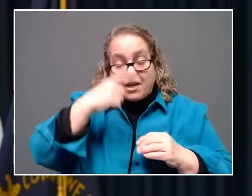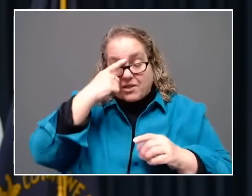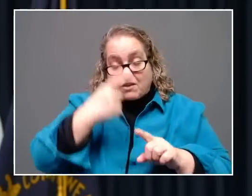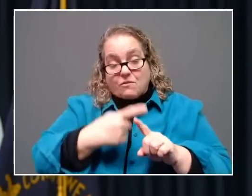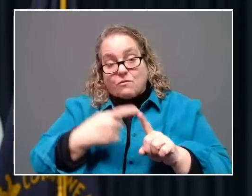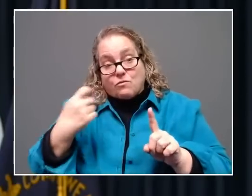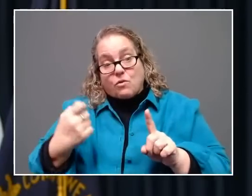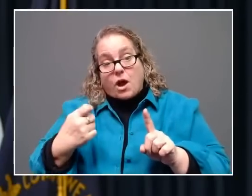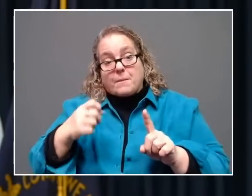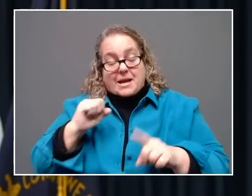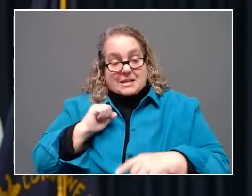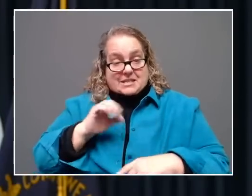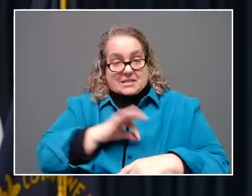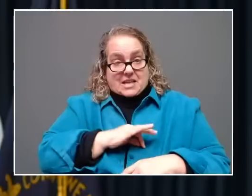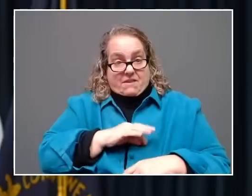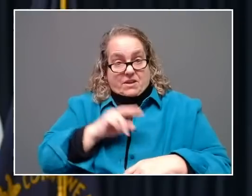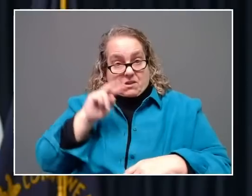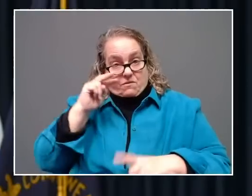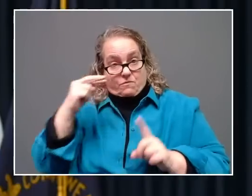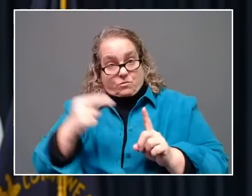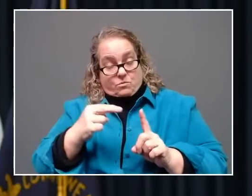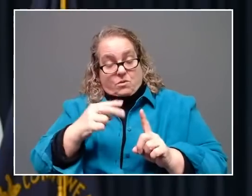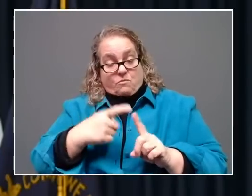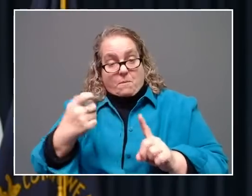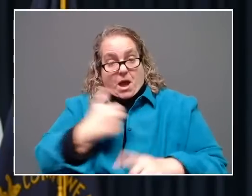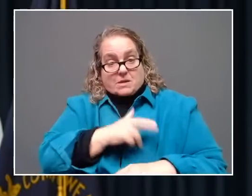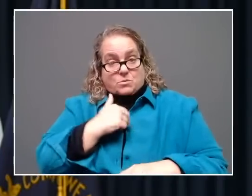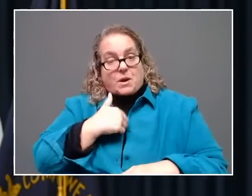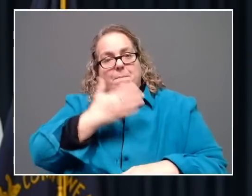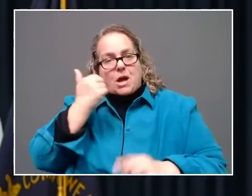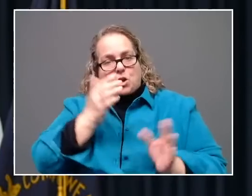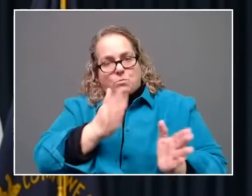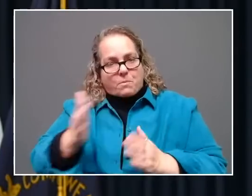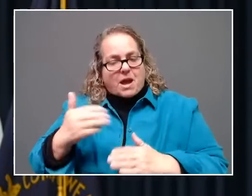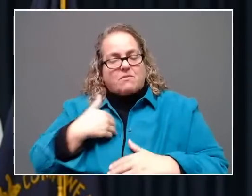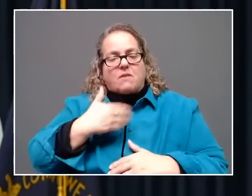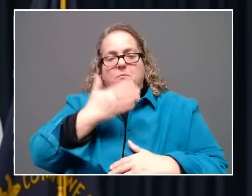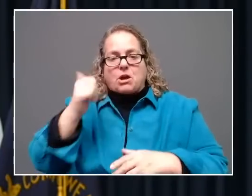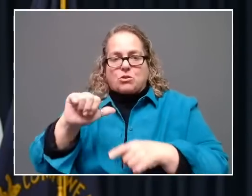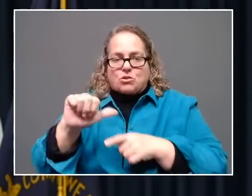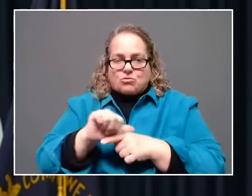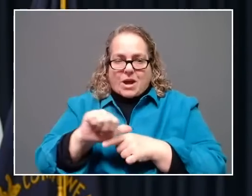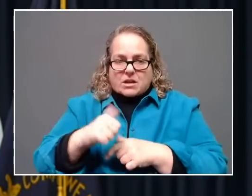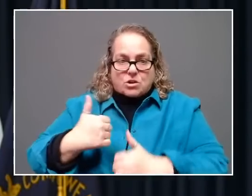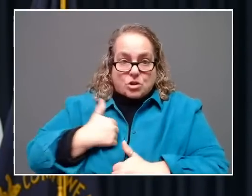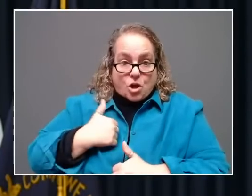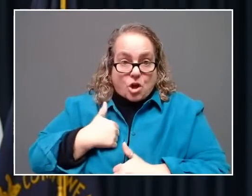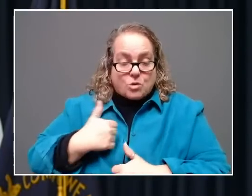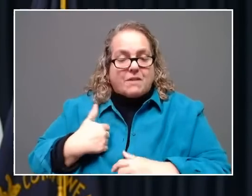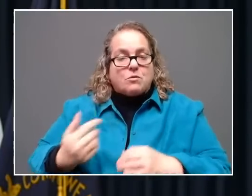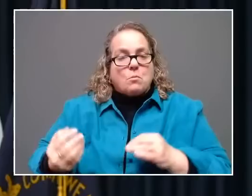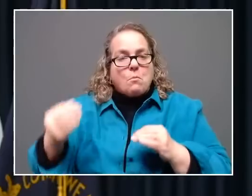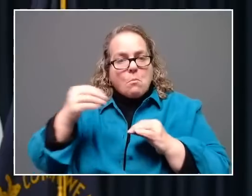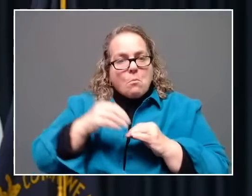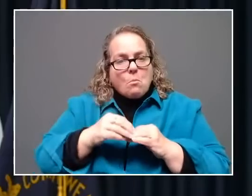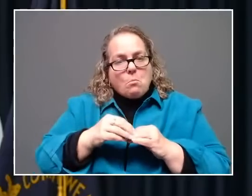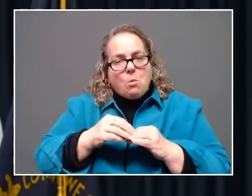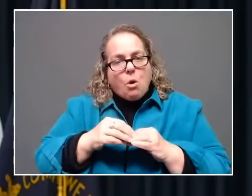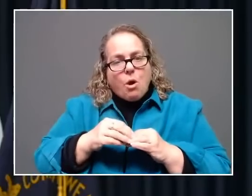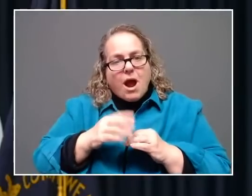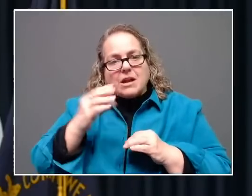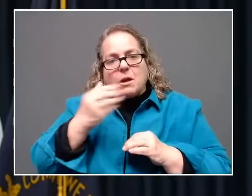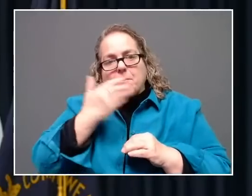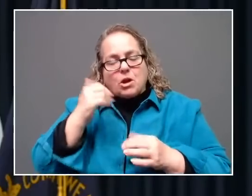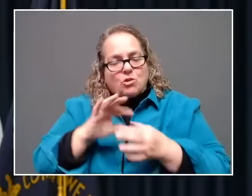standpoint, we are better prepared than ever before. We have a better trained guard. We have more and better